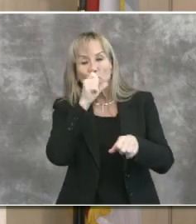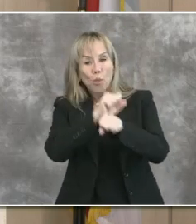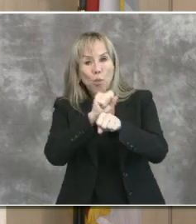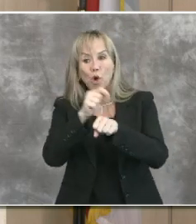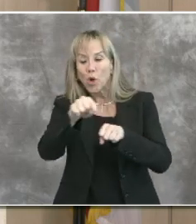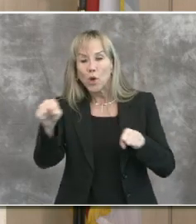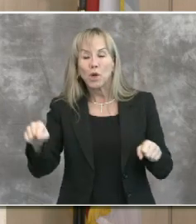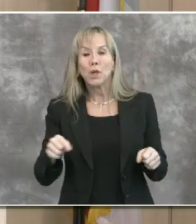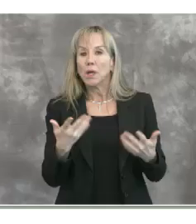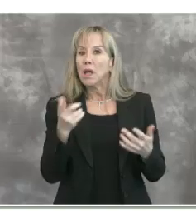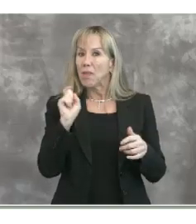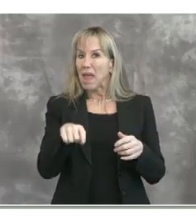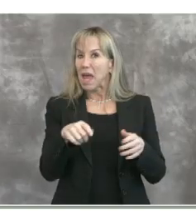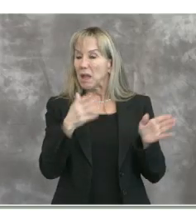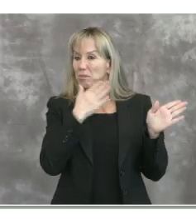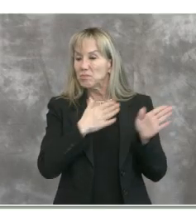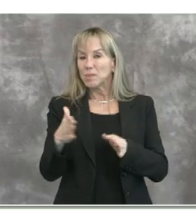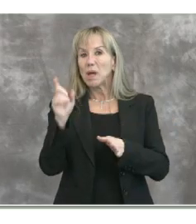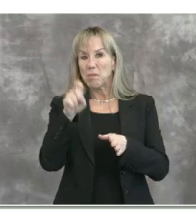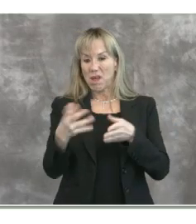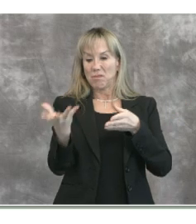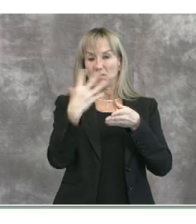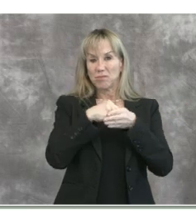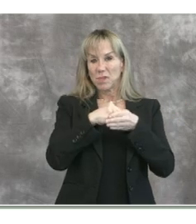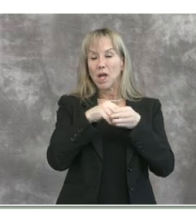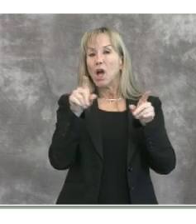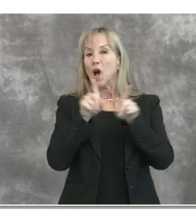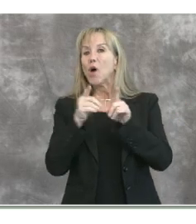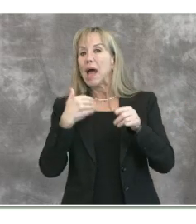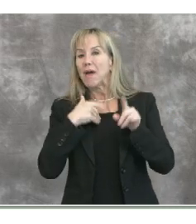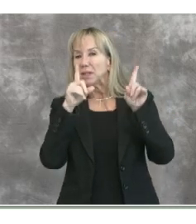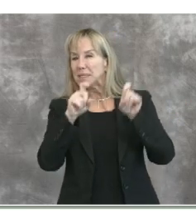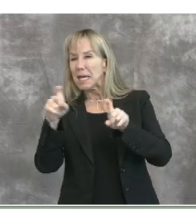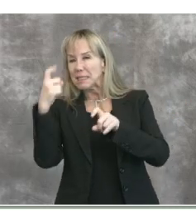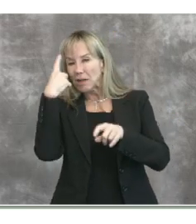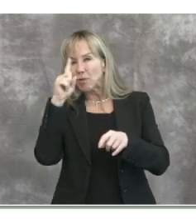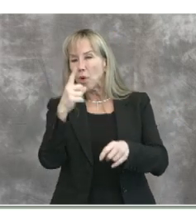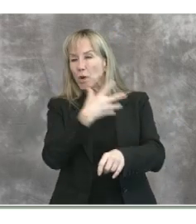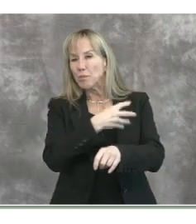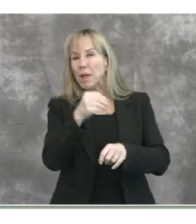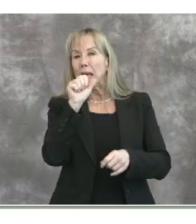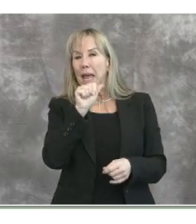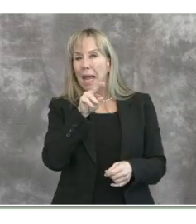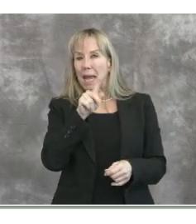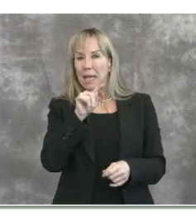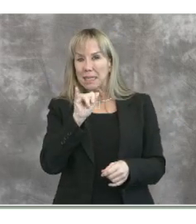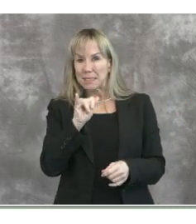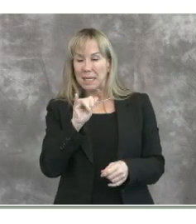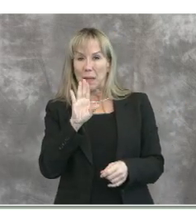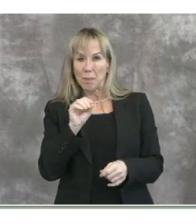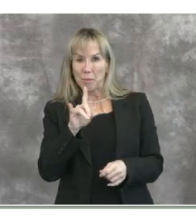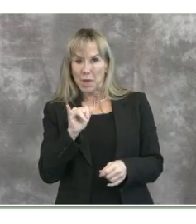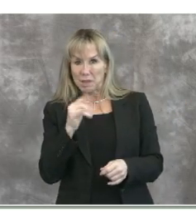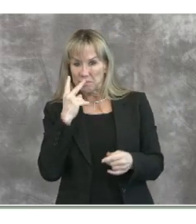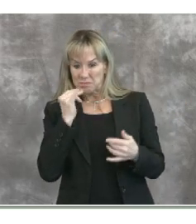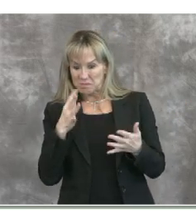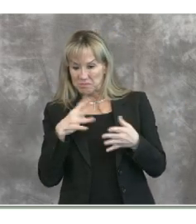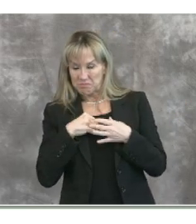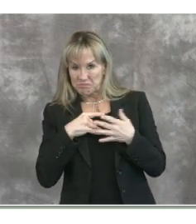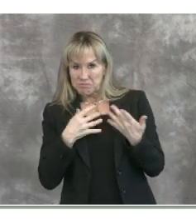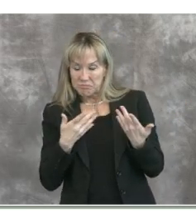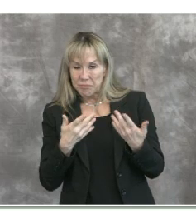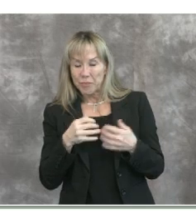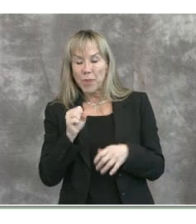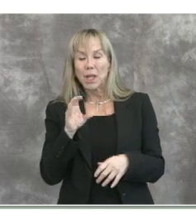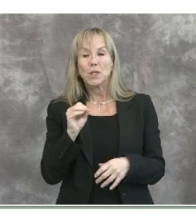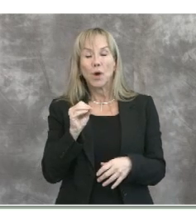program must also include the use of antibody testing. So as I have shared with you previously, we have formed